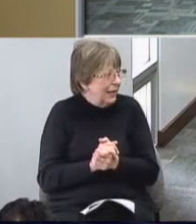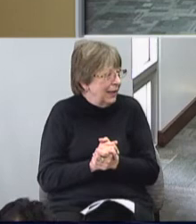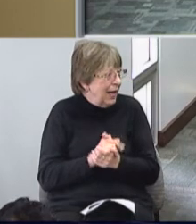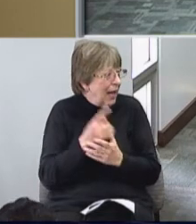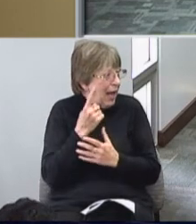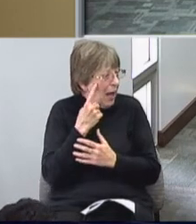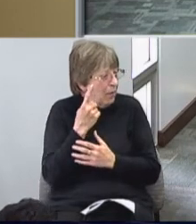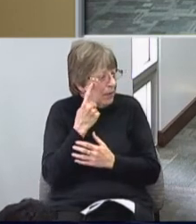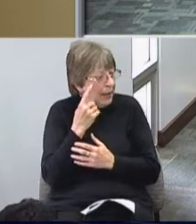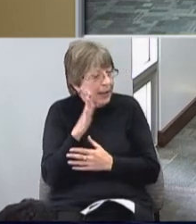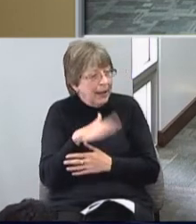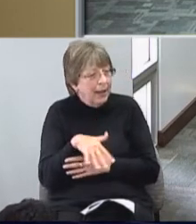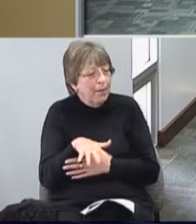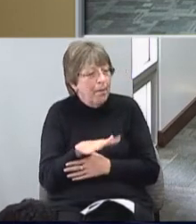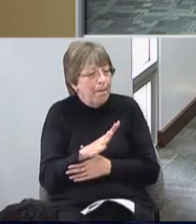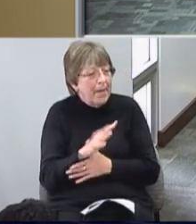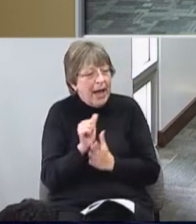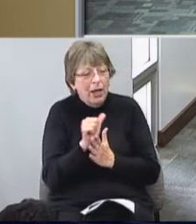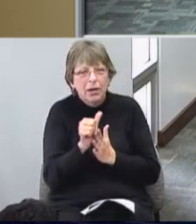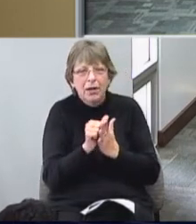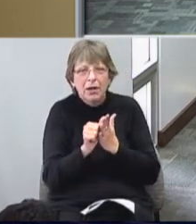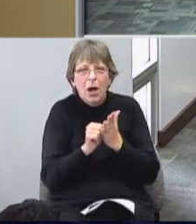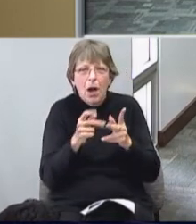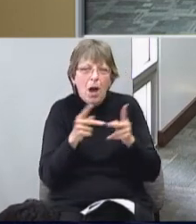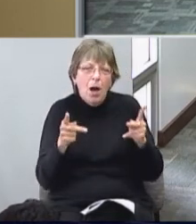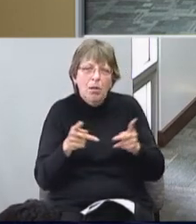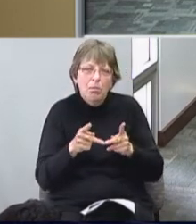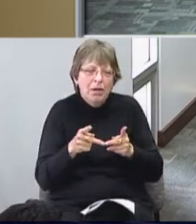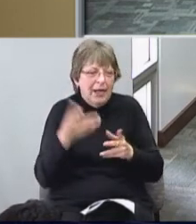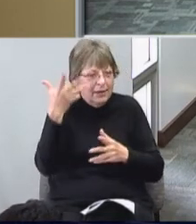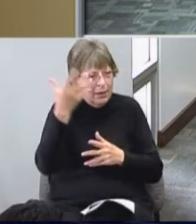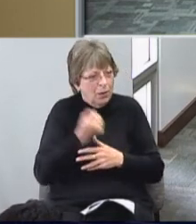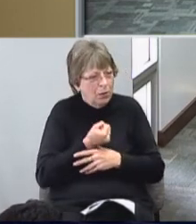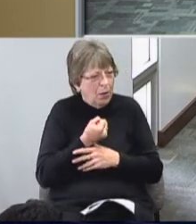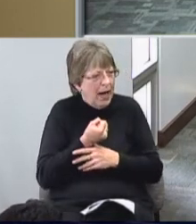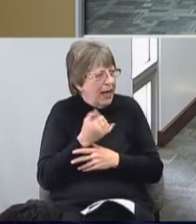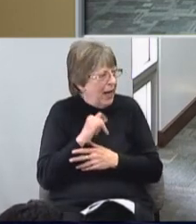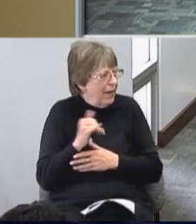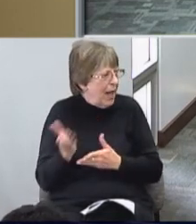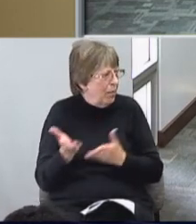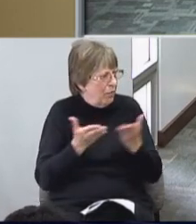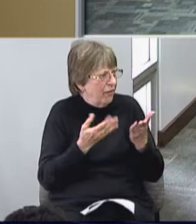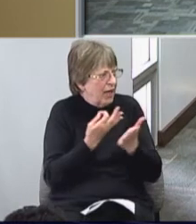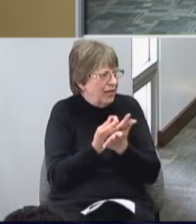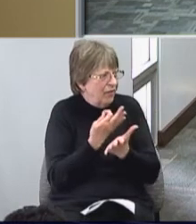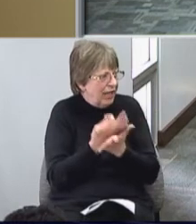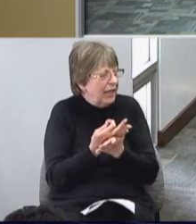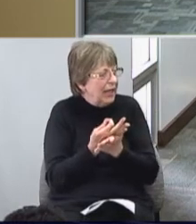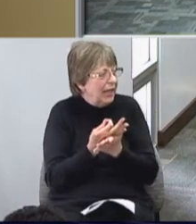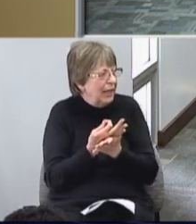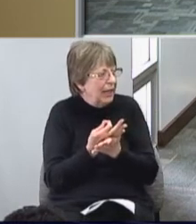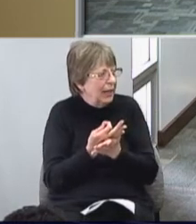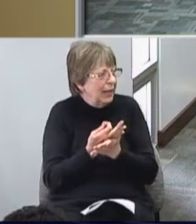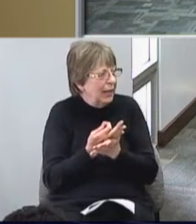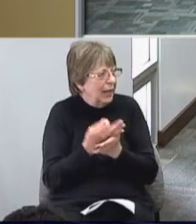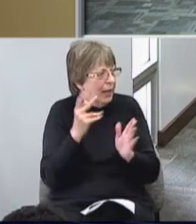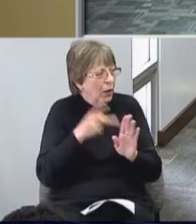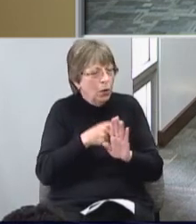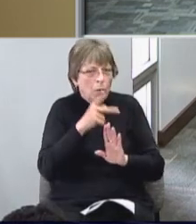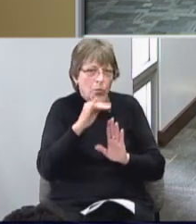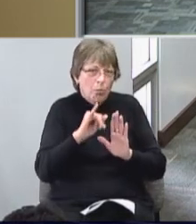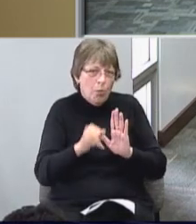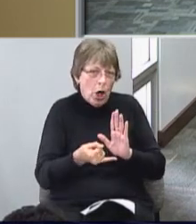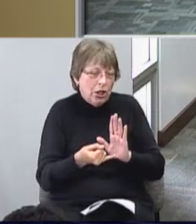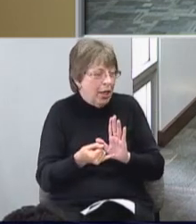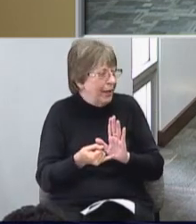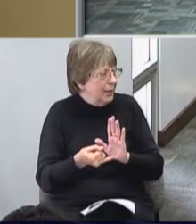Thinking about the Art Place grant, which provides grant funds to projects